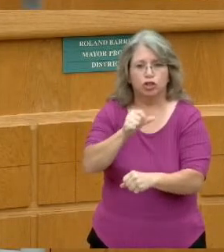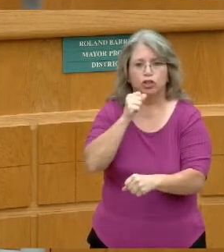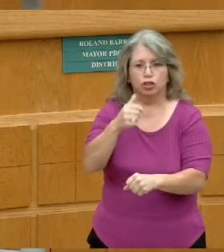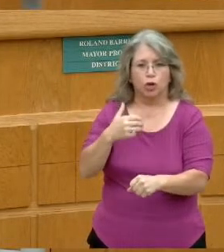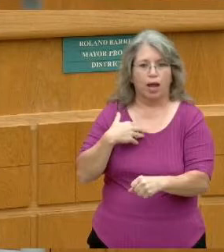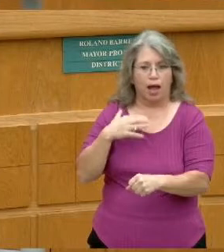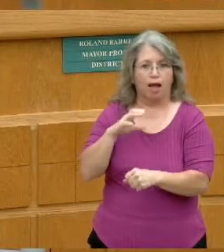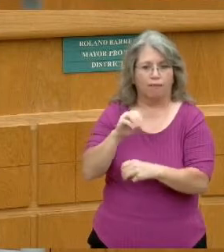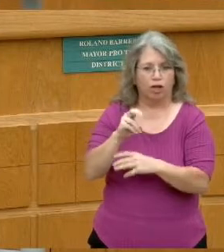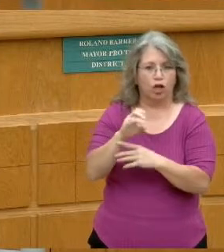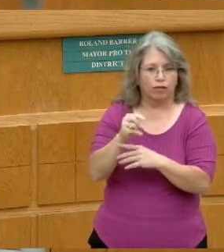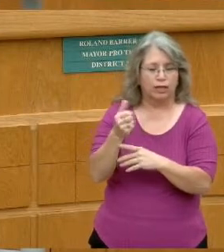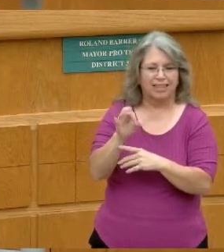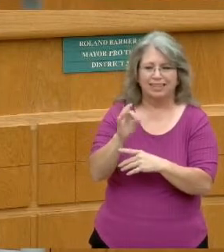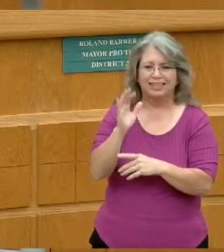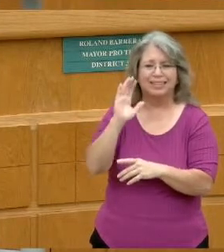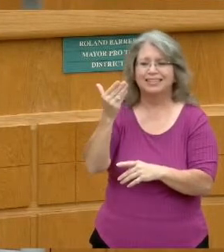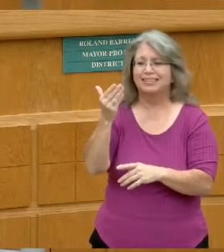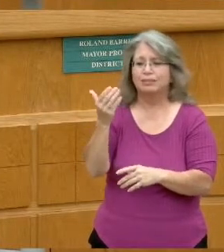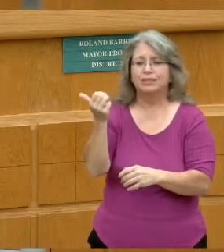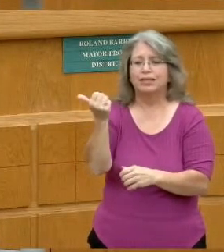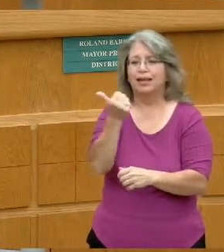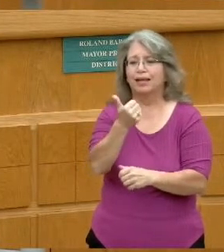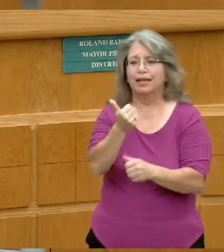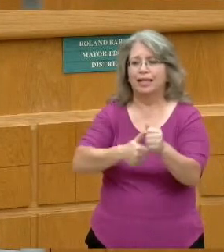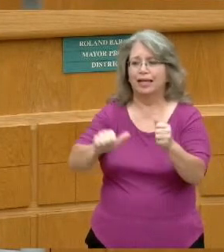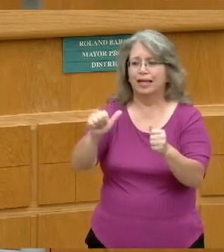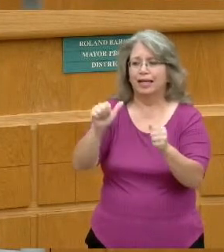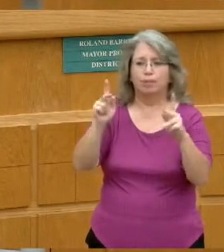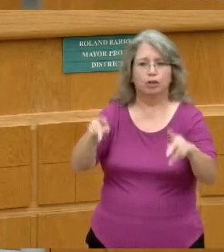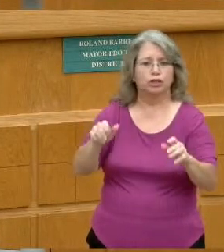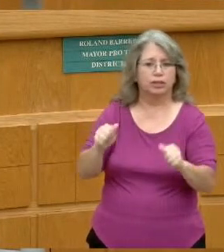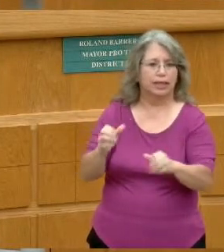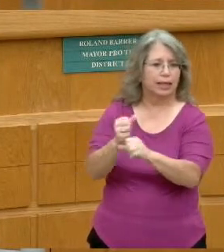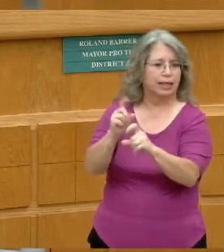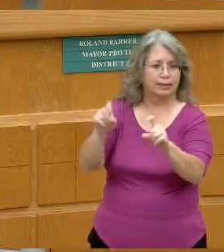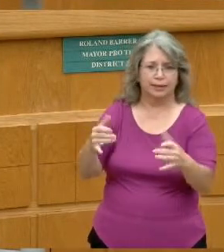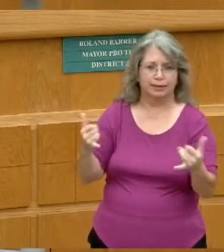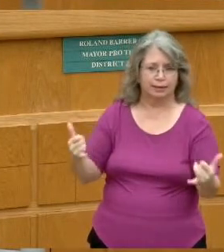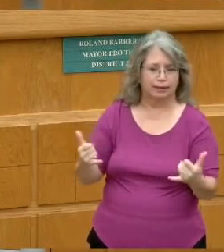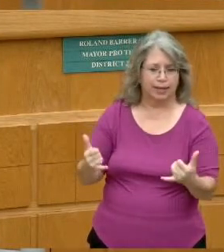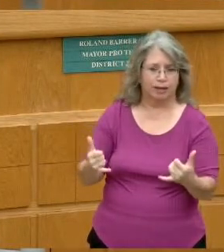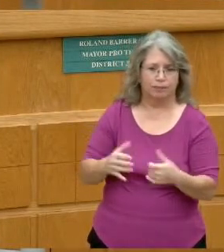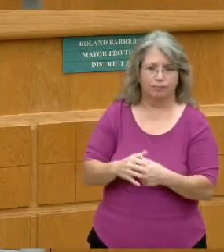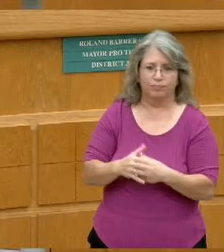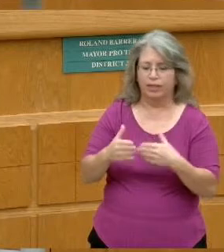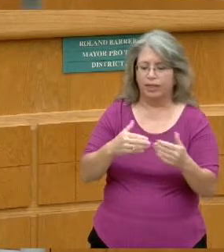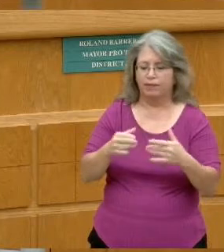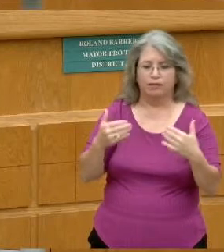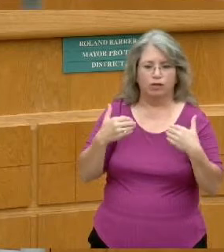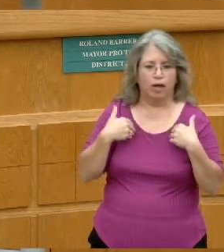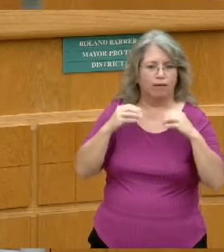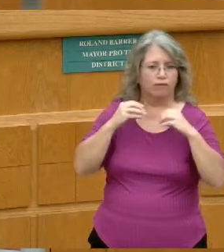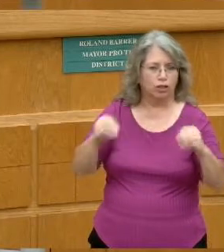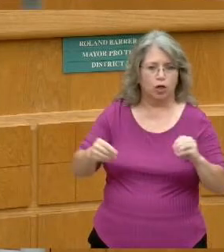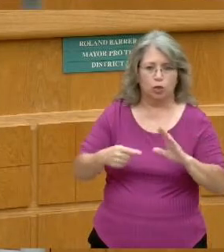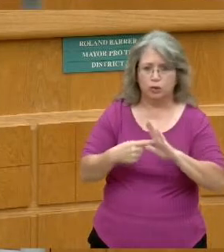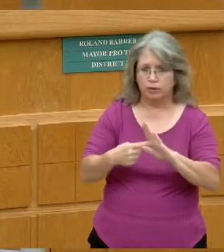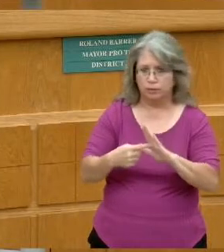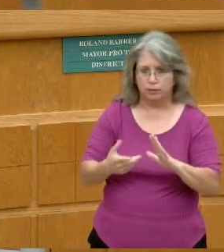now if we have even one of the symptoms of COVID-19. If not, you know, no symptoms at all, depending on if we're a first responder or